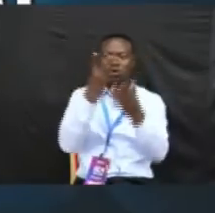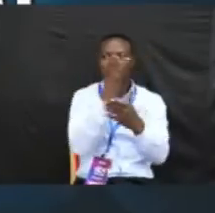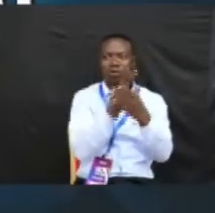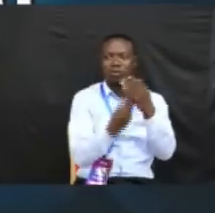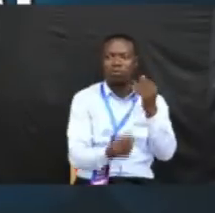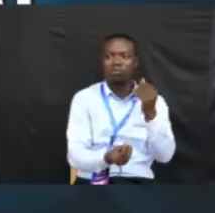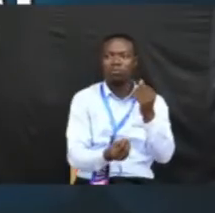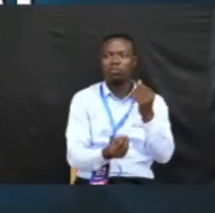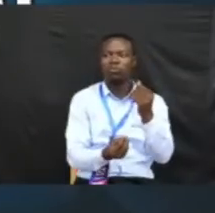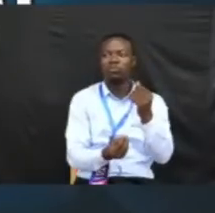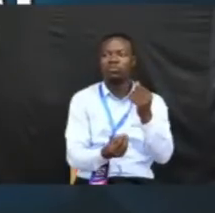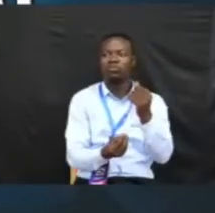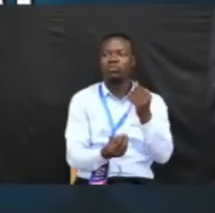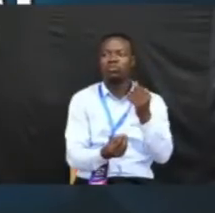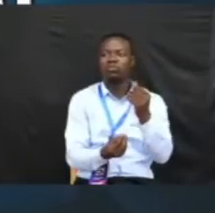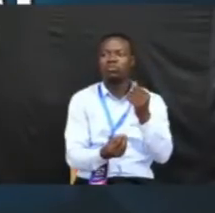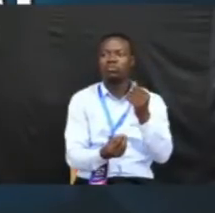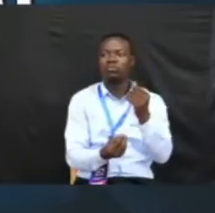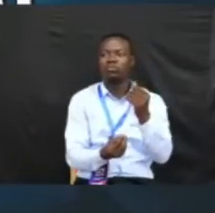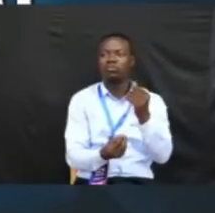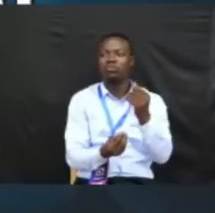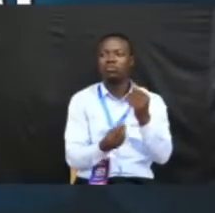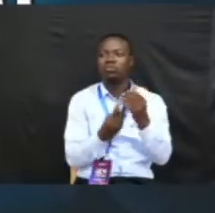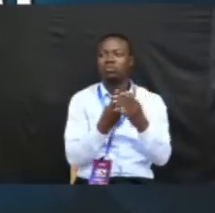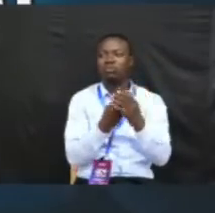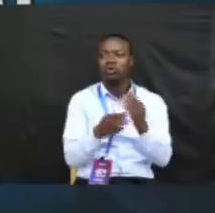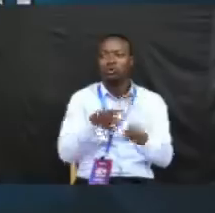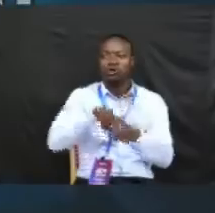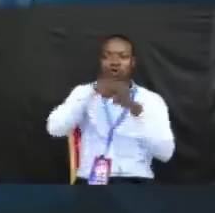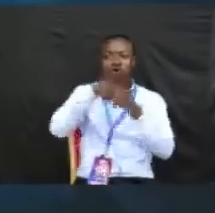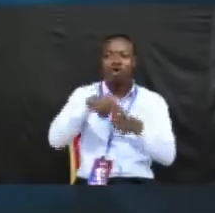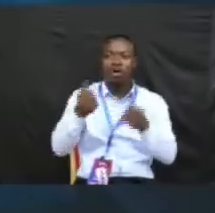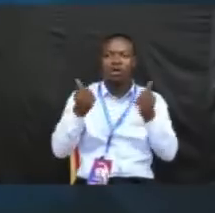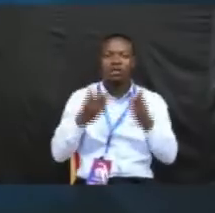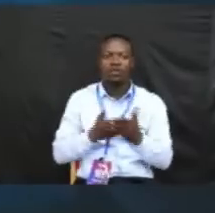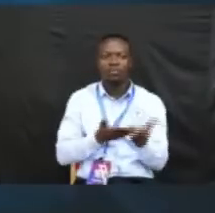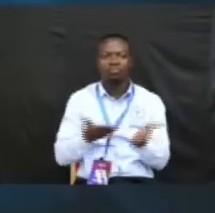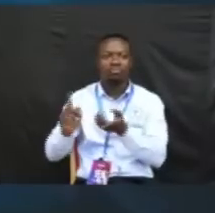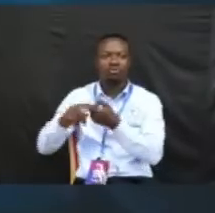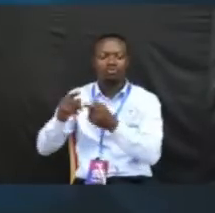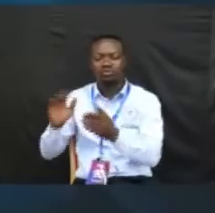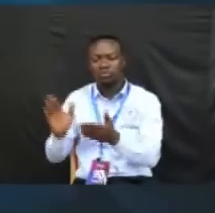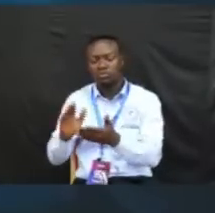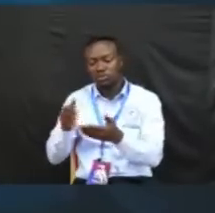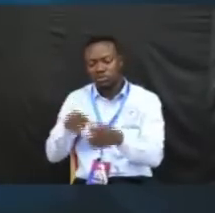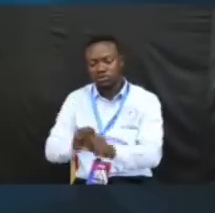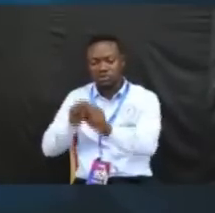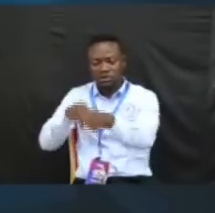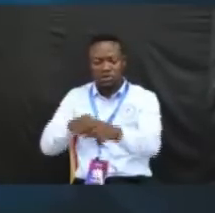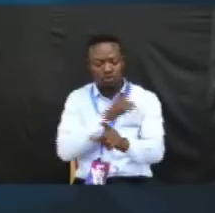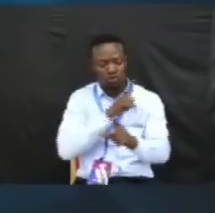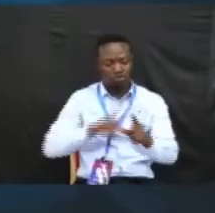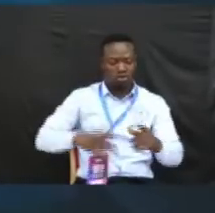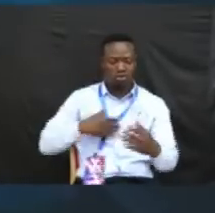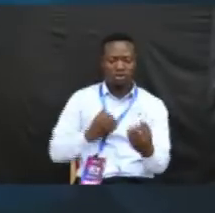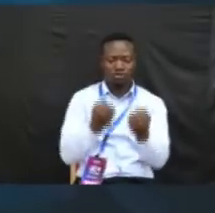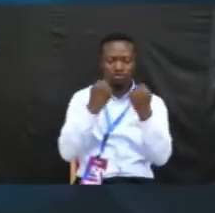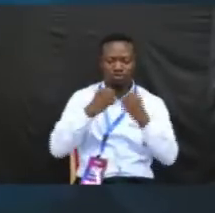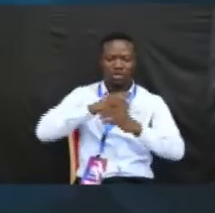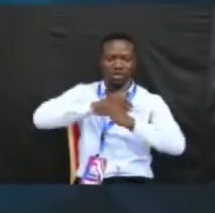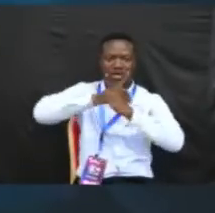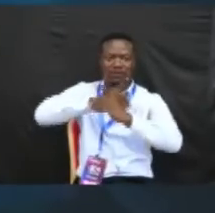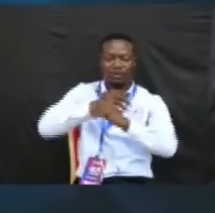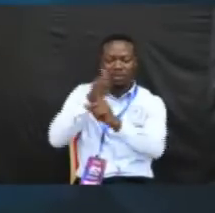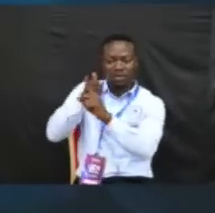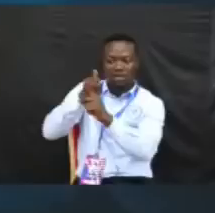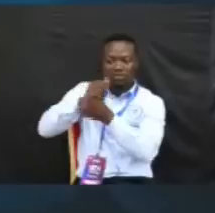and driver. He has hurled into the sea. The Lord is my strength and my defense. He has